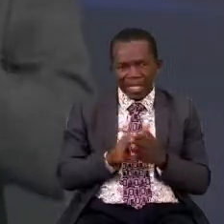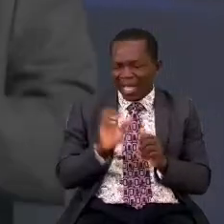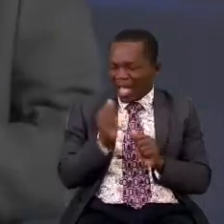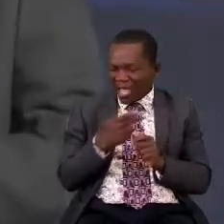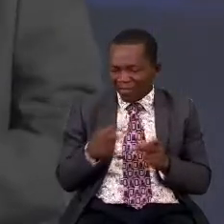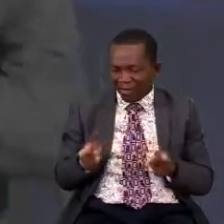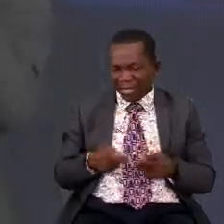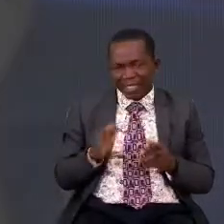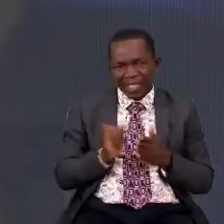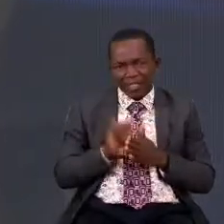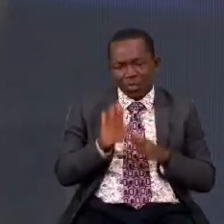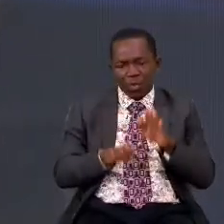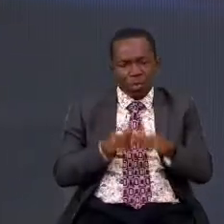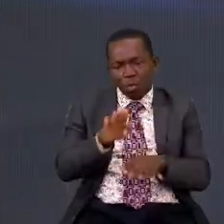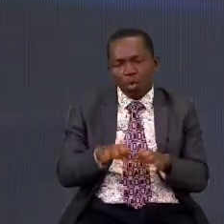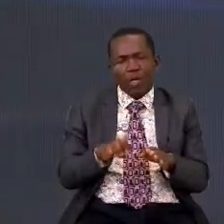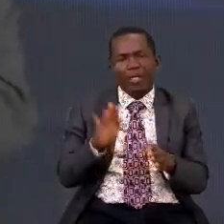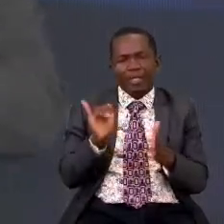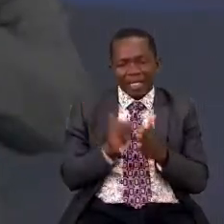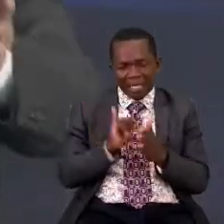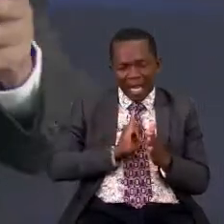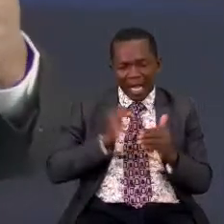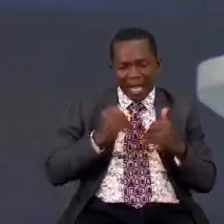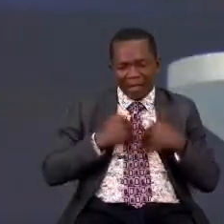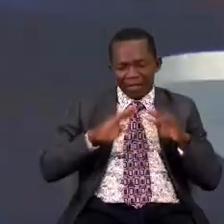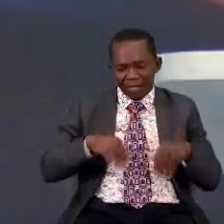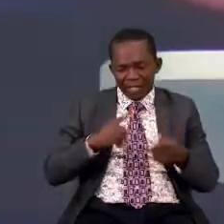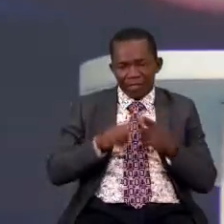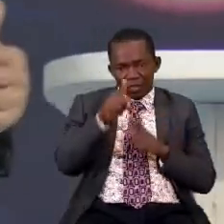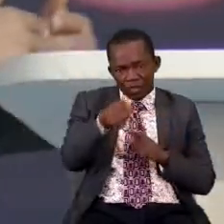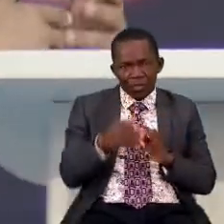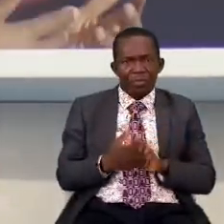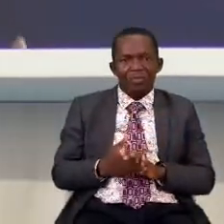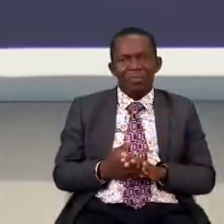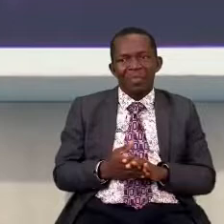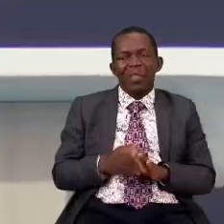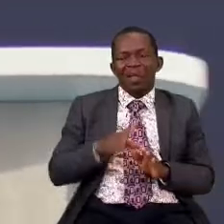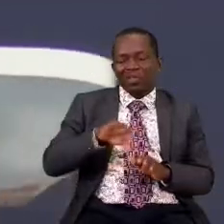as personal property. He's giving me as a